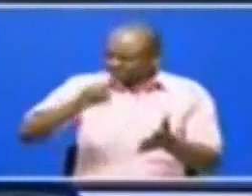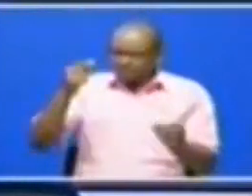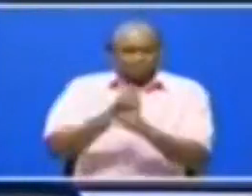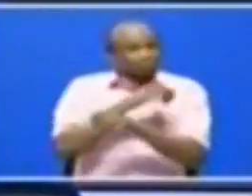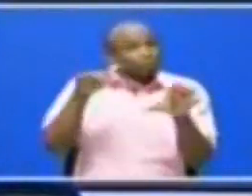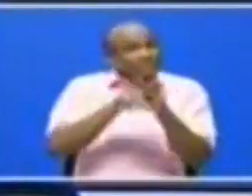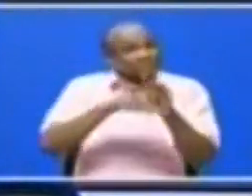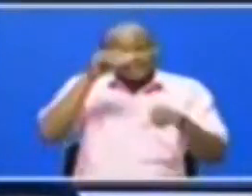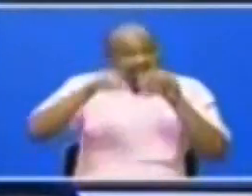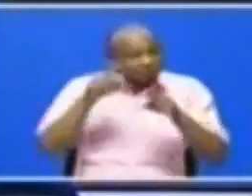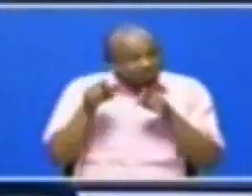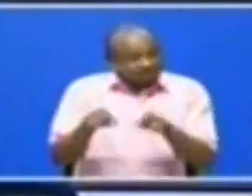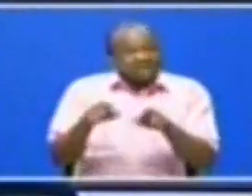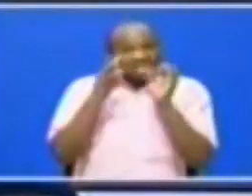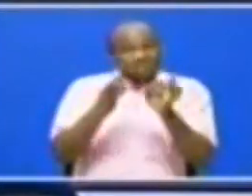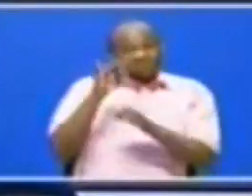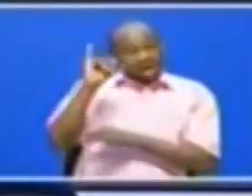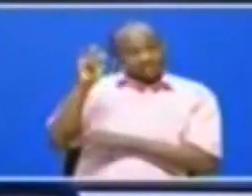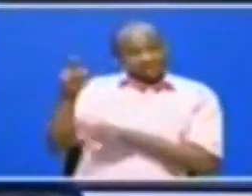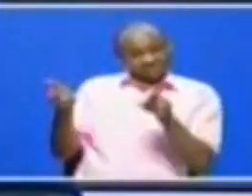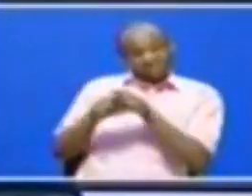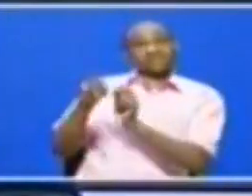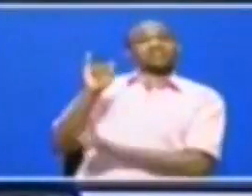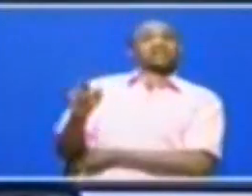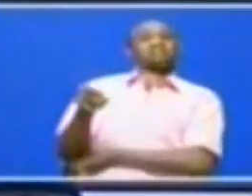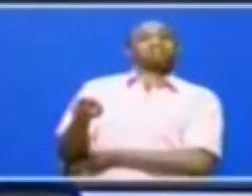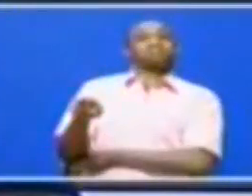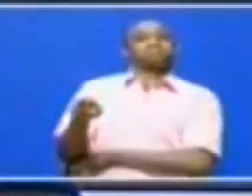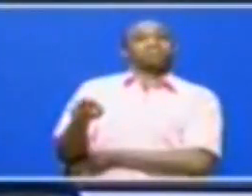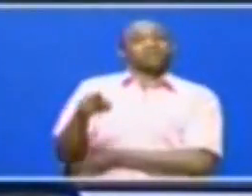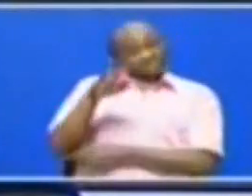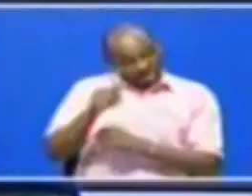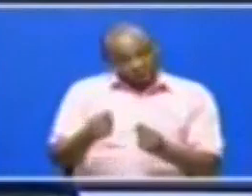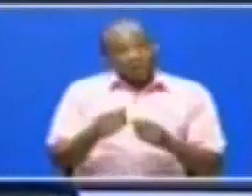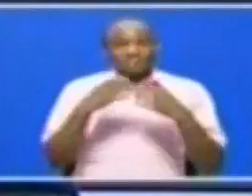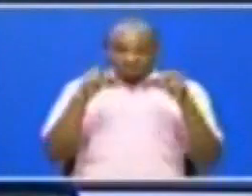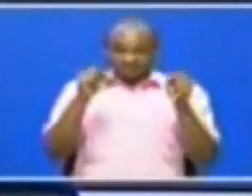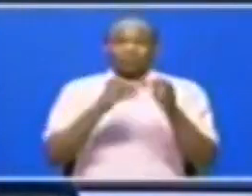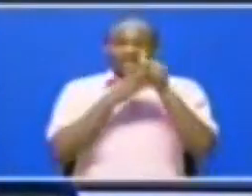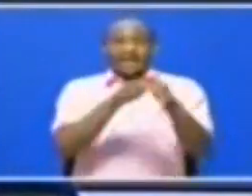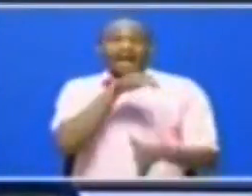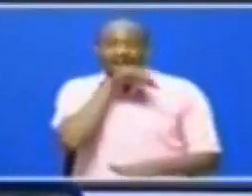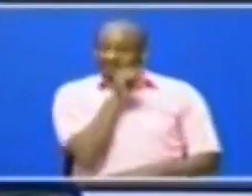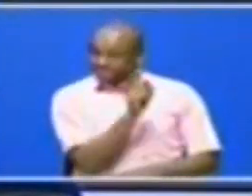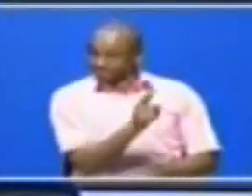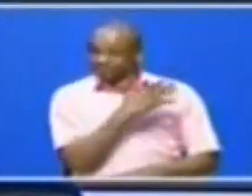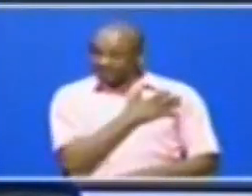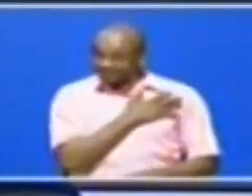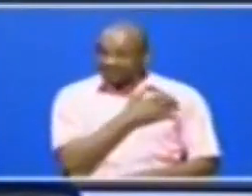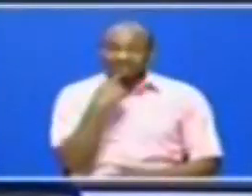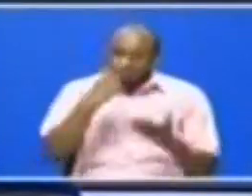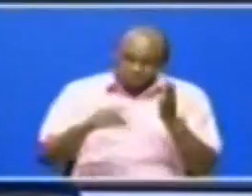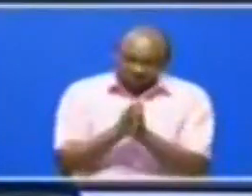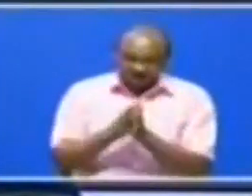participate in the fresh elections with the current IEBC as constituted, led by their presidential candidate Raila Odinga. NASA claims